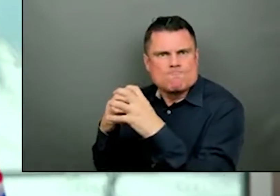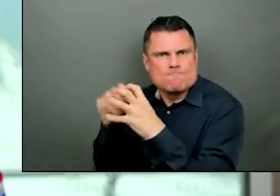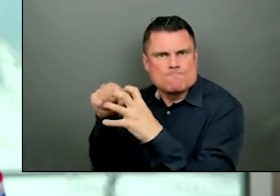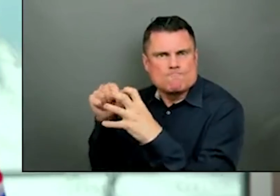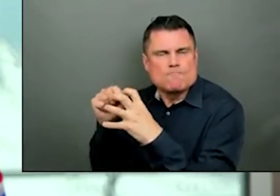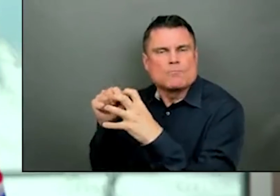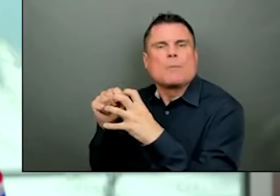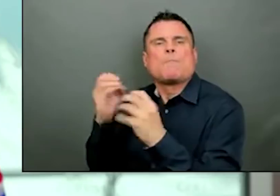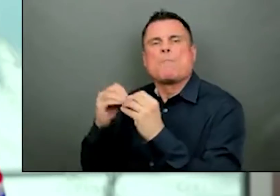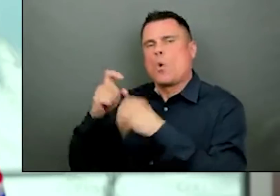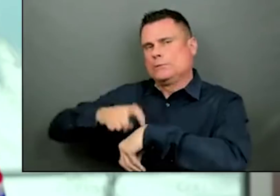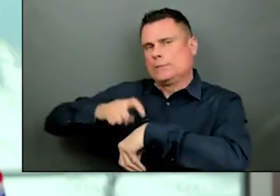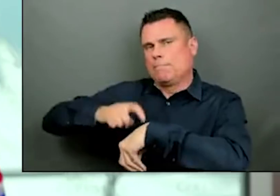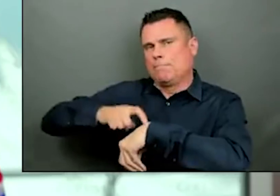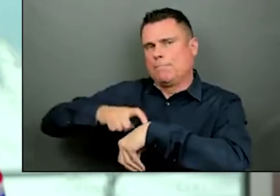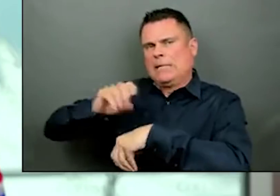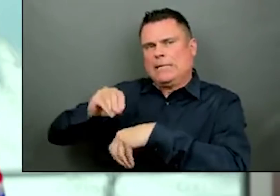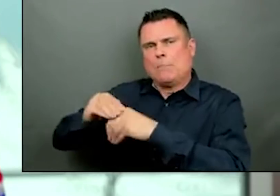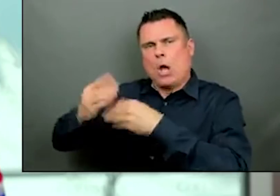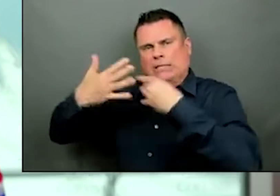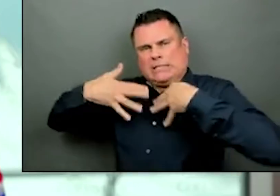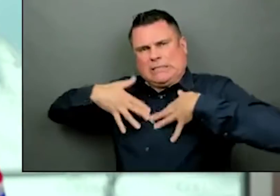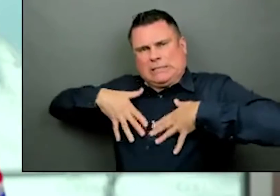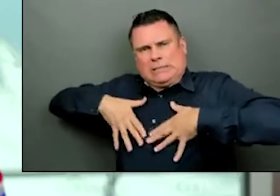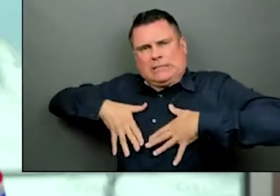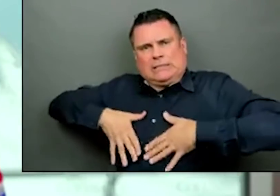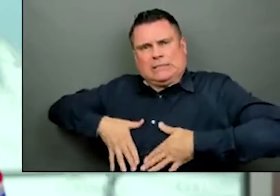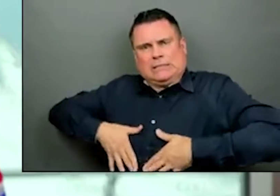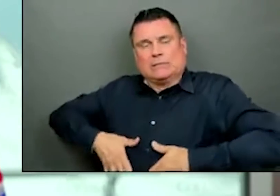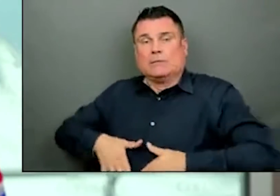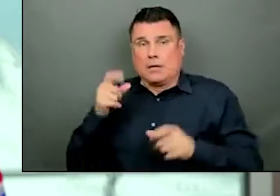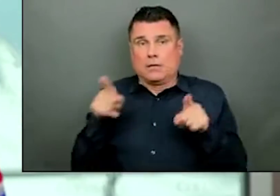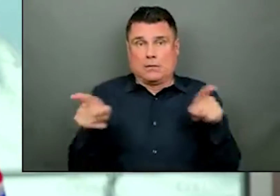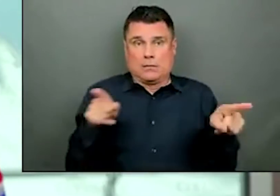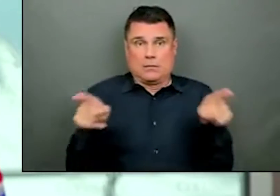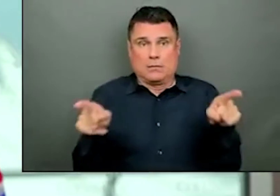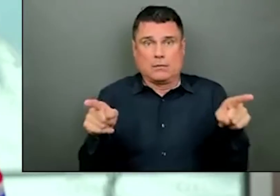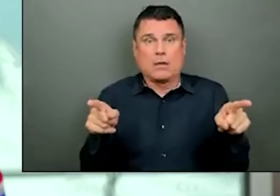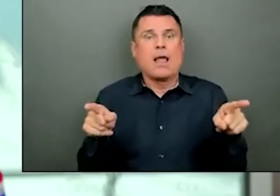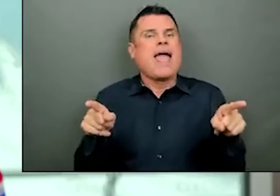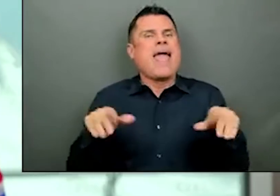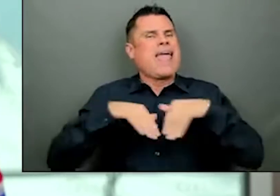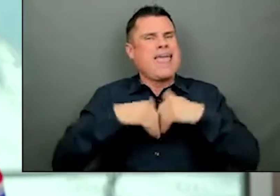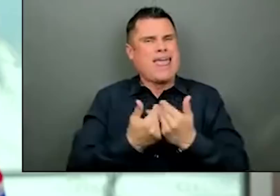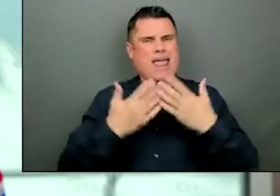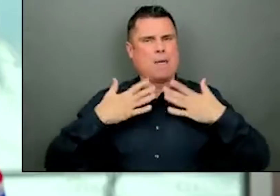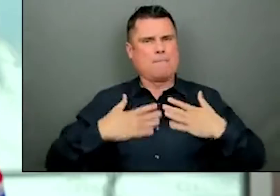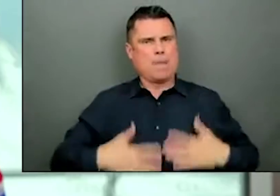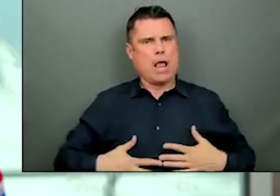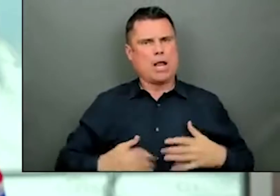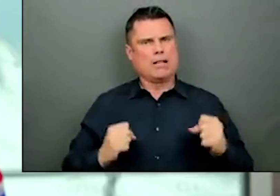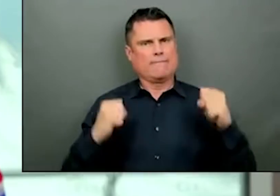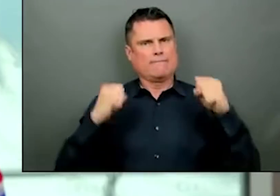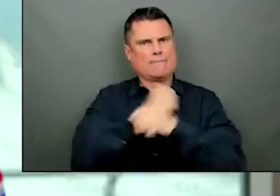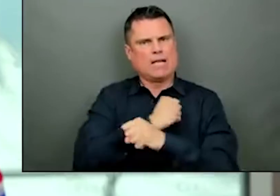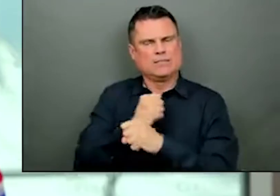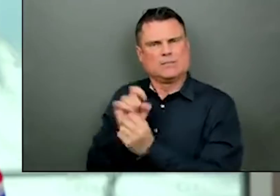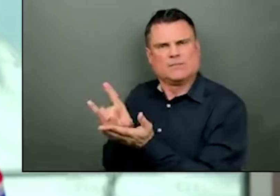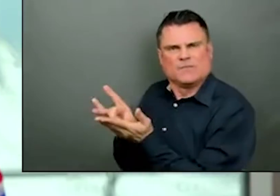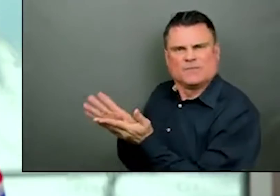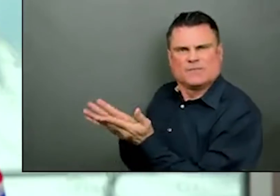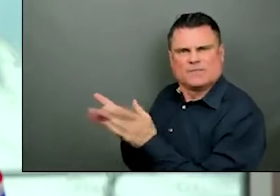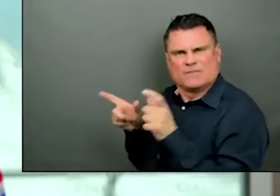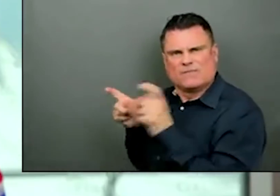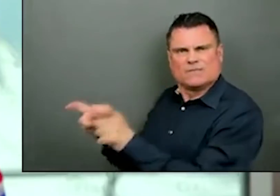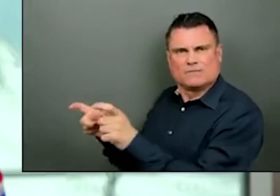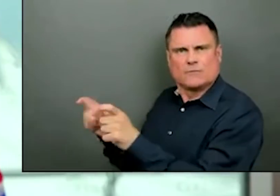test. So the bottom line that we are learning, and why we are continuing to focus our program the way we are, is